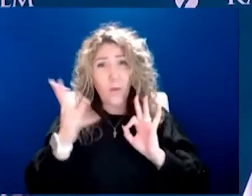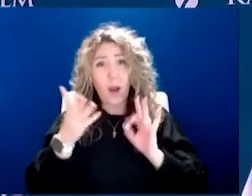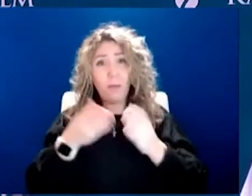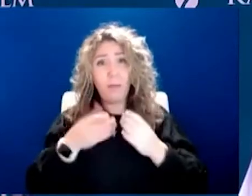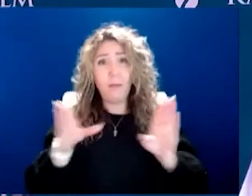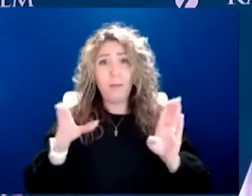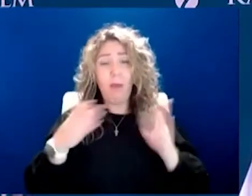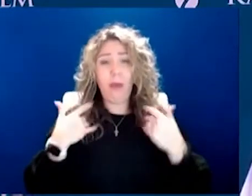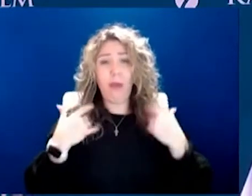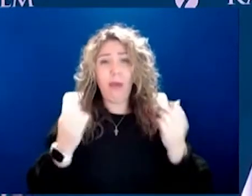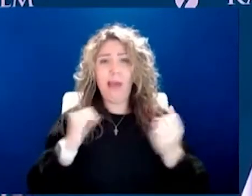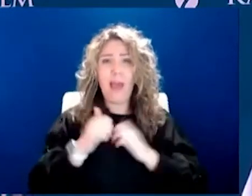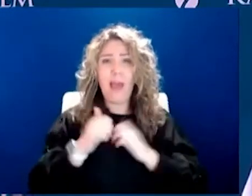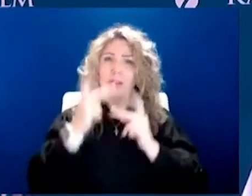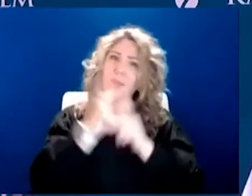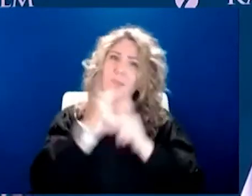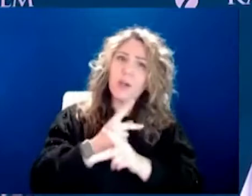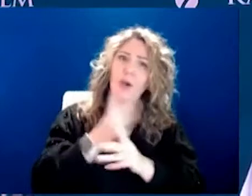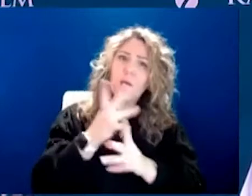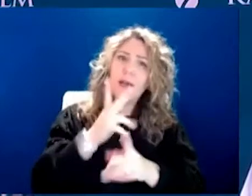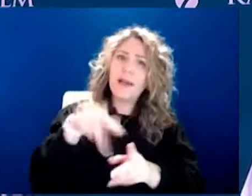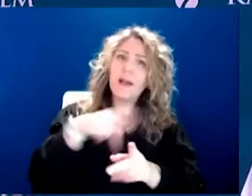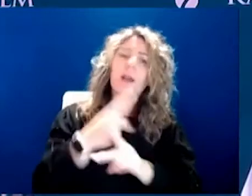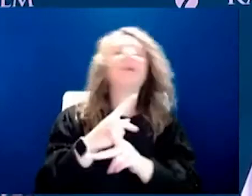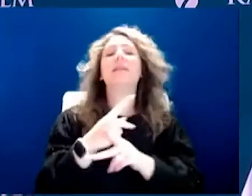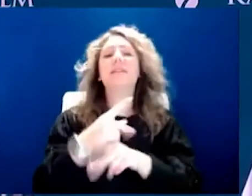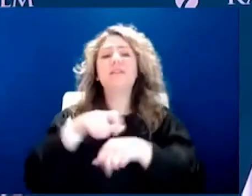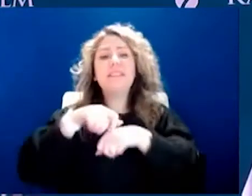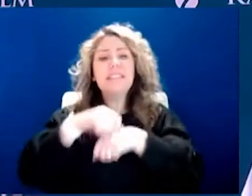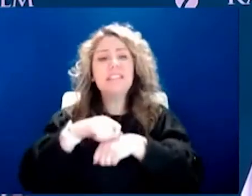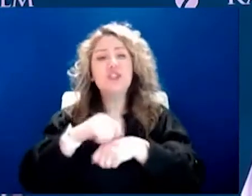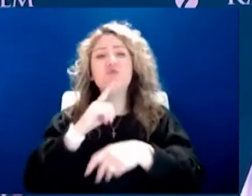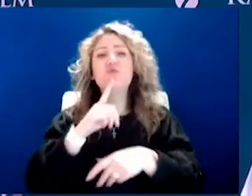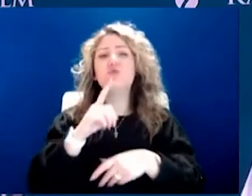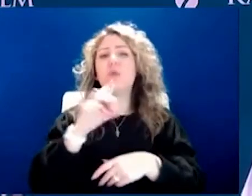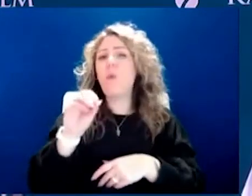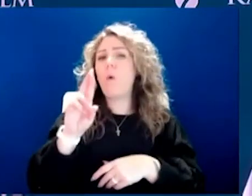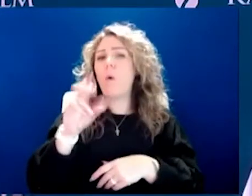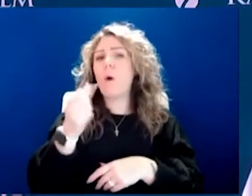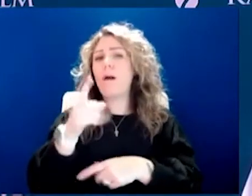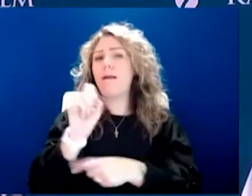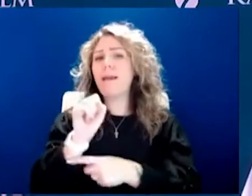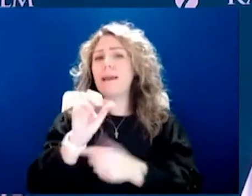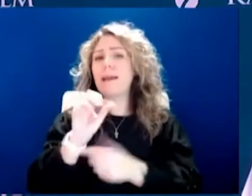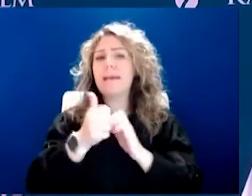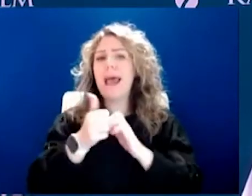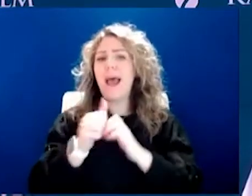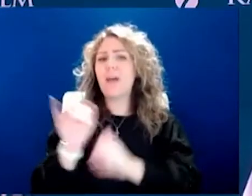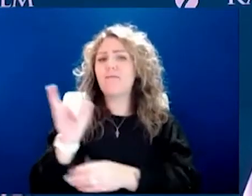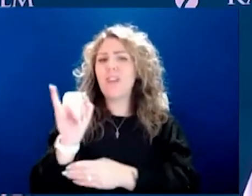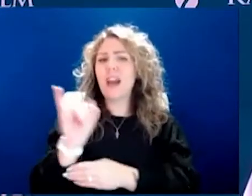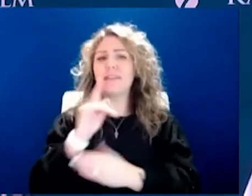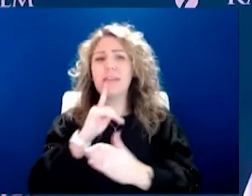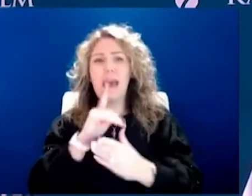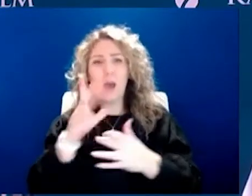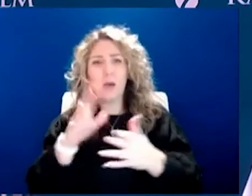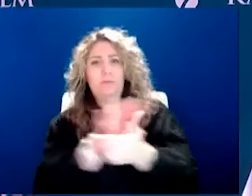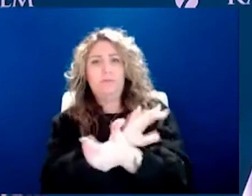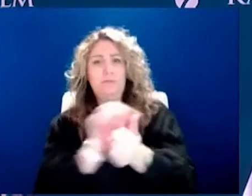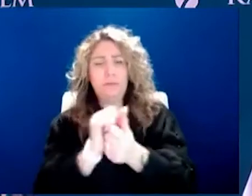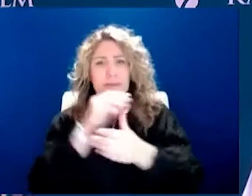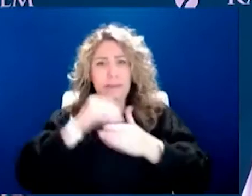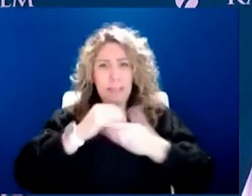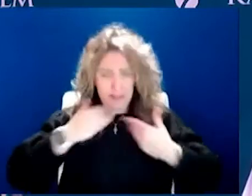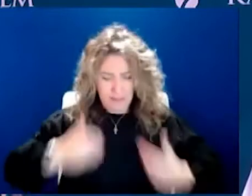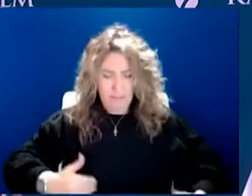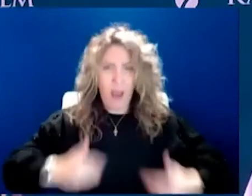of tissues and organs that the virus is infecting, how it's damaging the body, so that we can align our